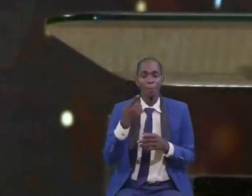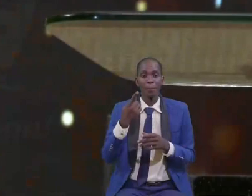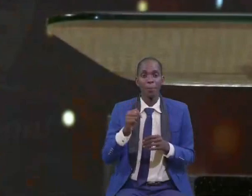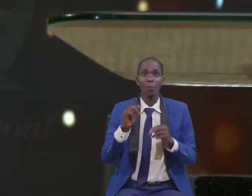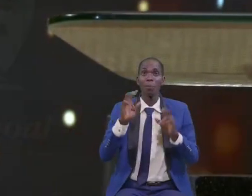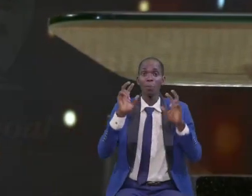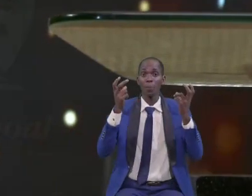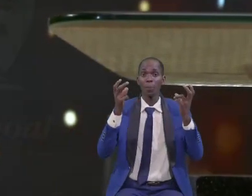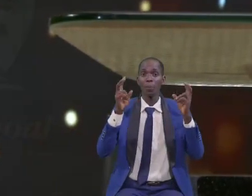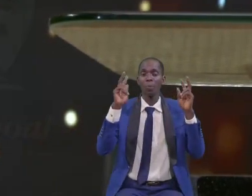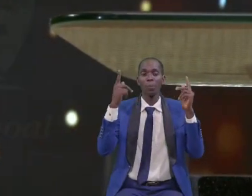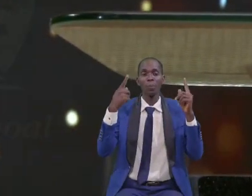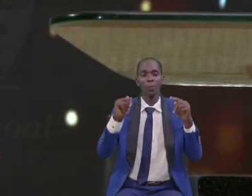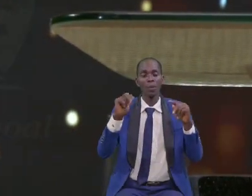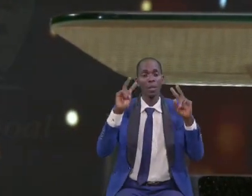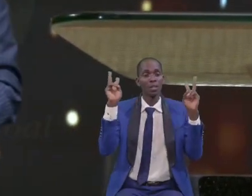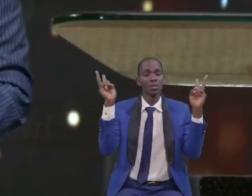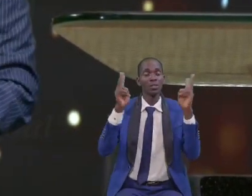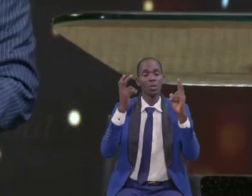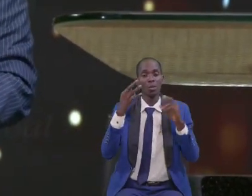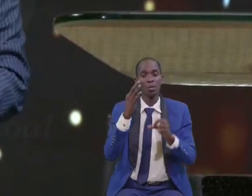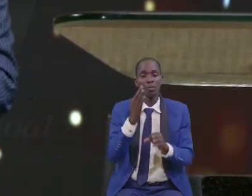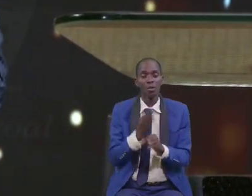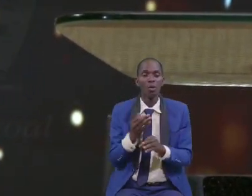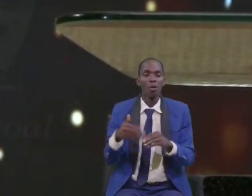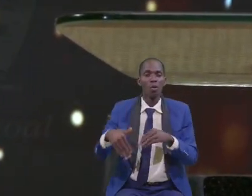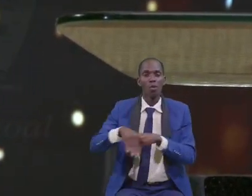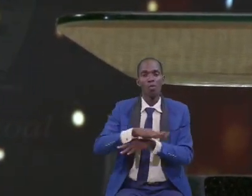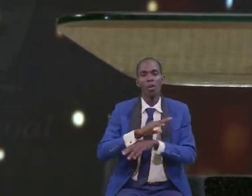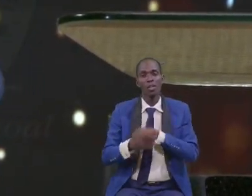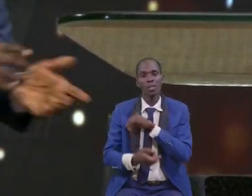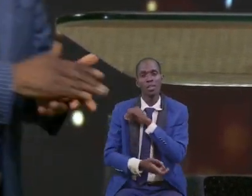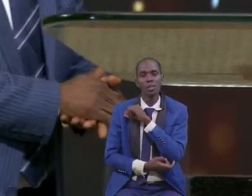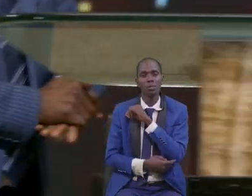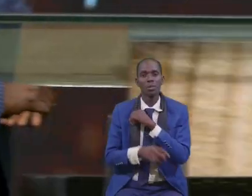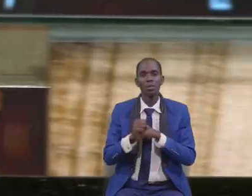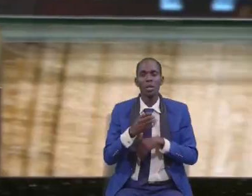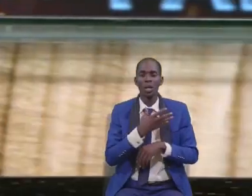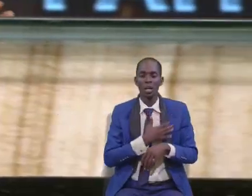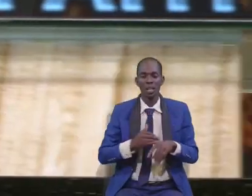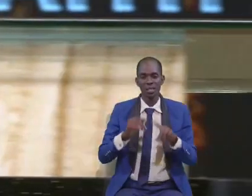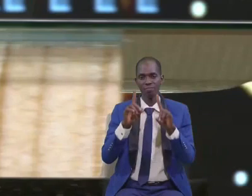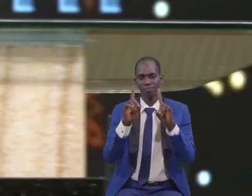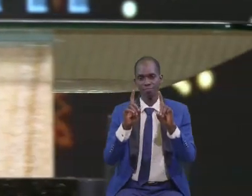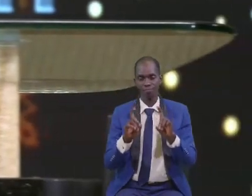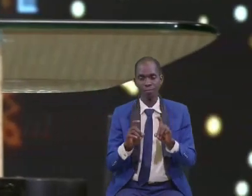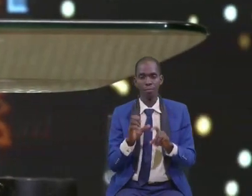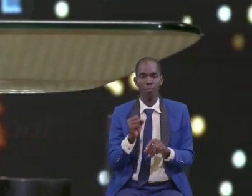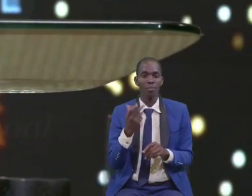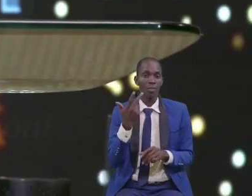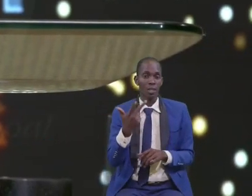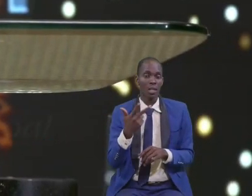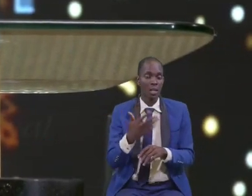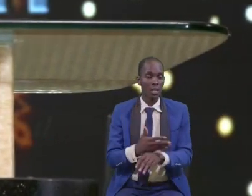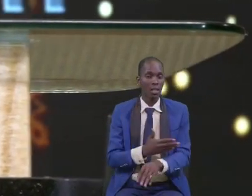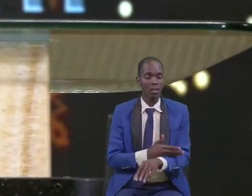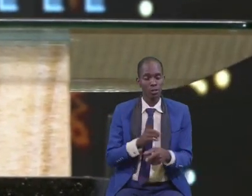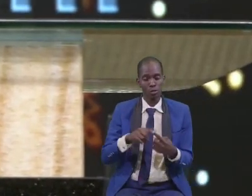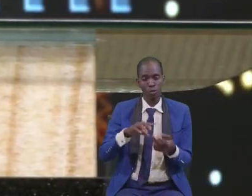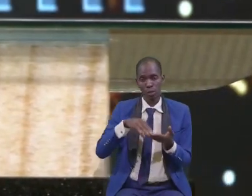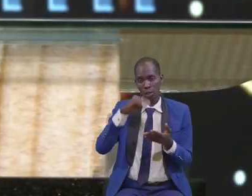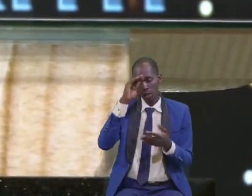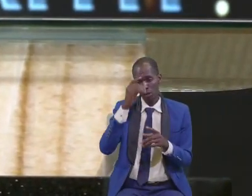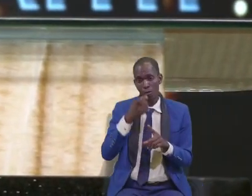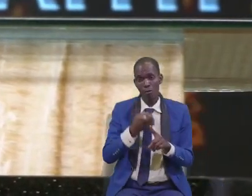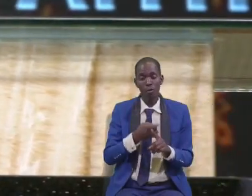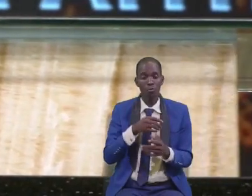triumph of faith over temptations and trials. There are three things we're looking at as we study